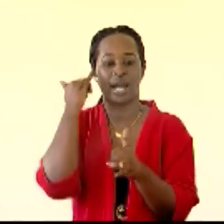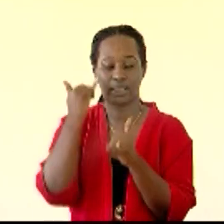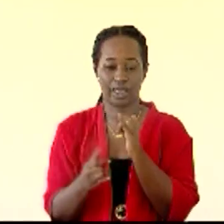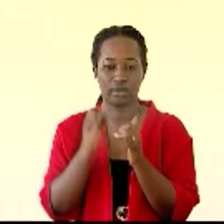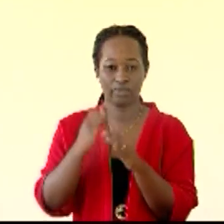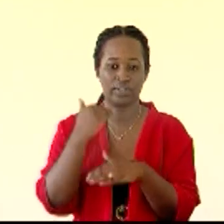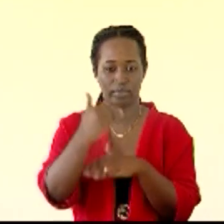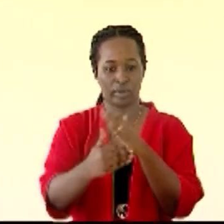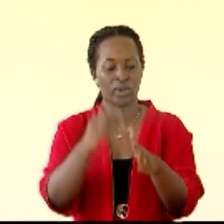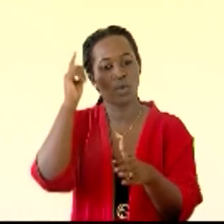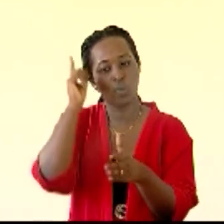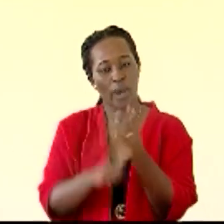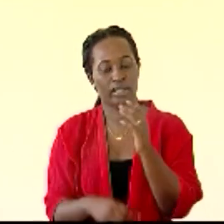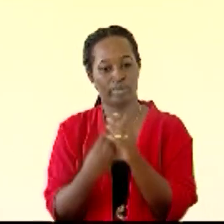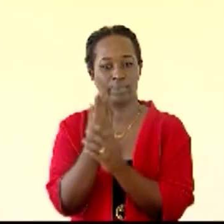plant have?